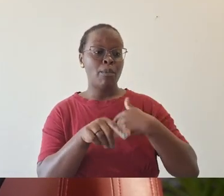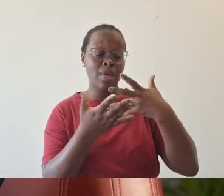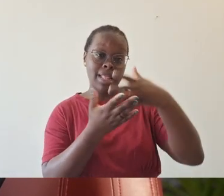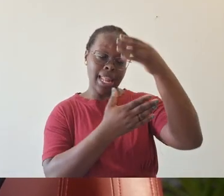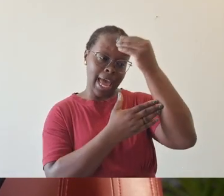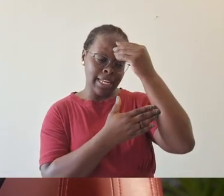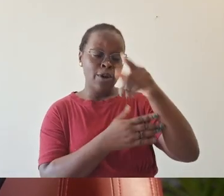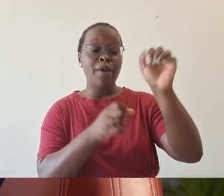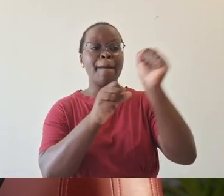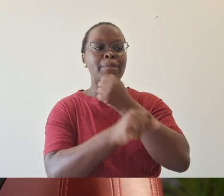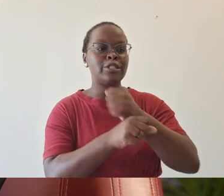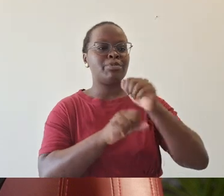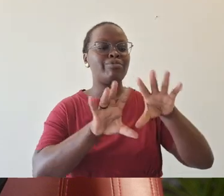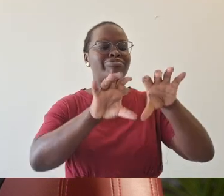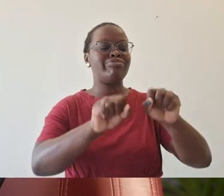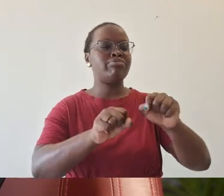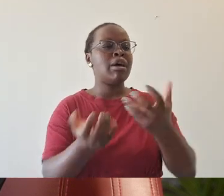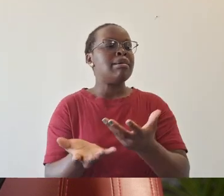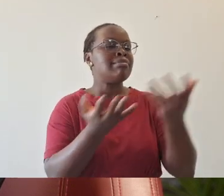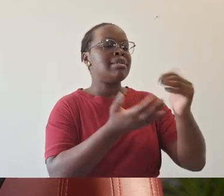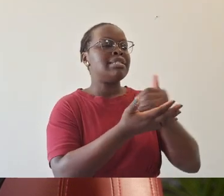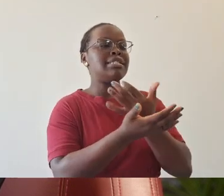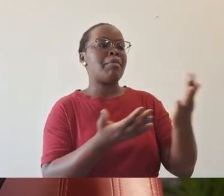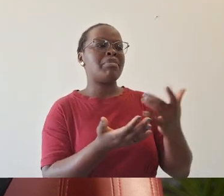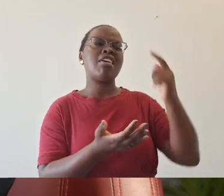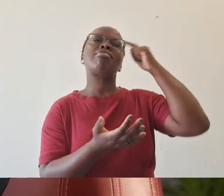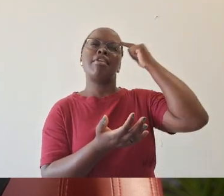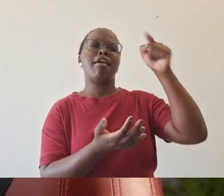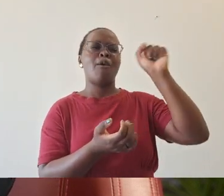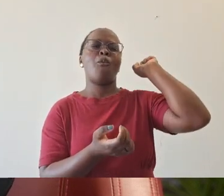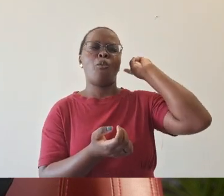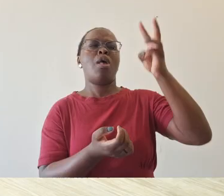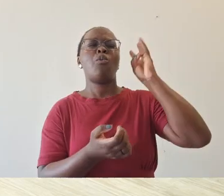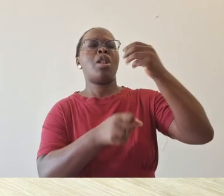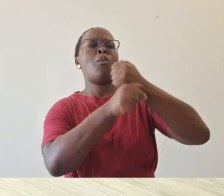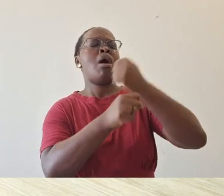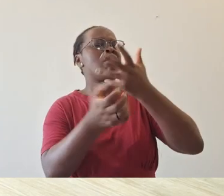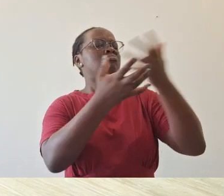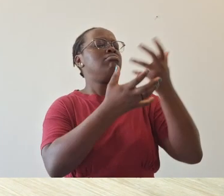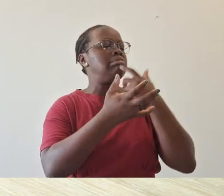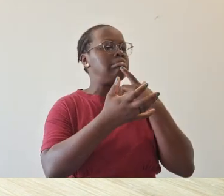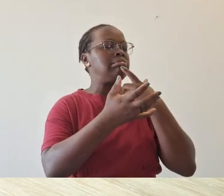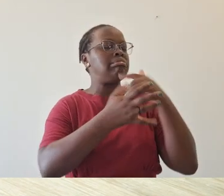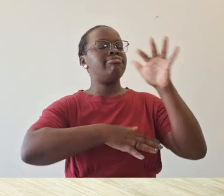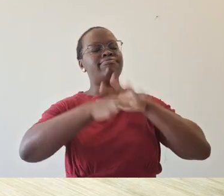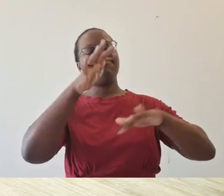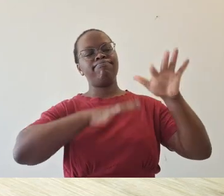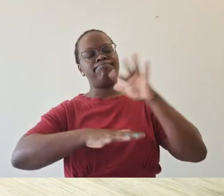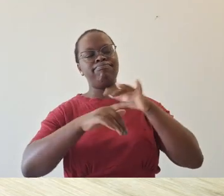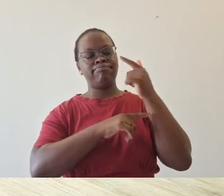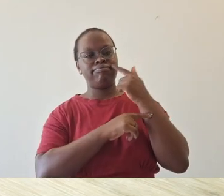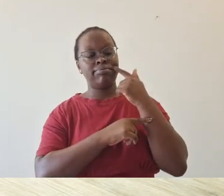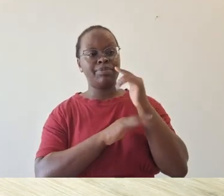take something that you think will work and then obviously on the ground things are different, so it won't work for them. And then for the second sprint, we decided to